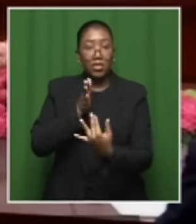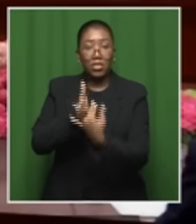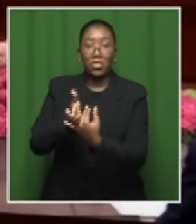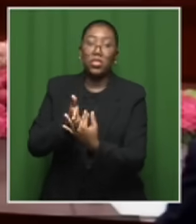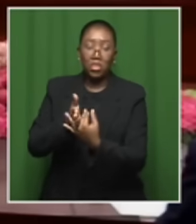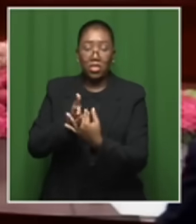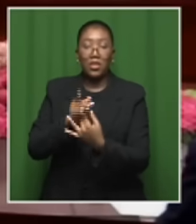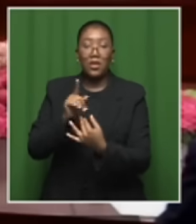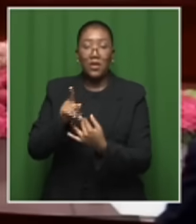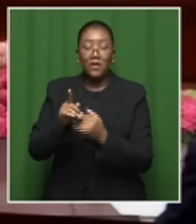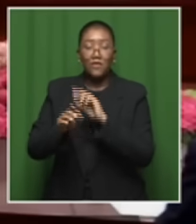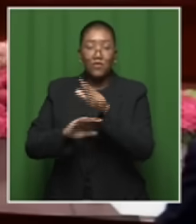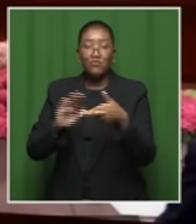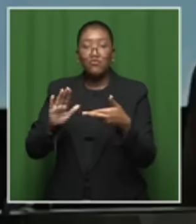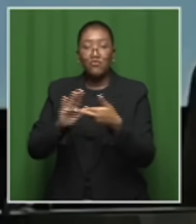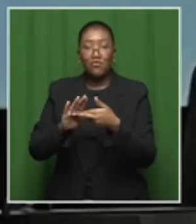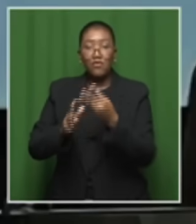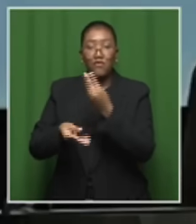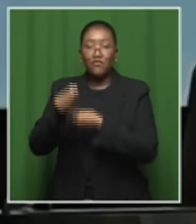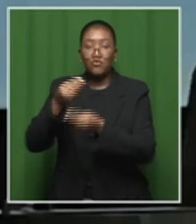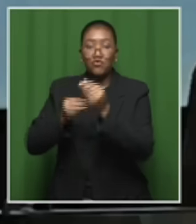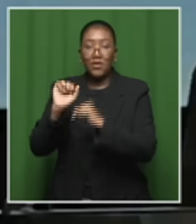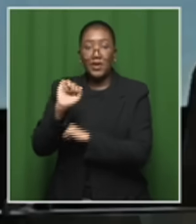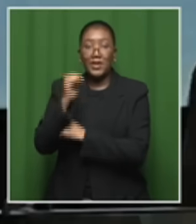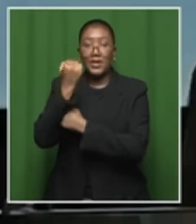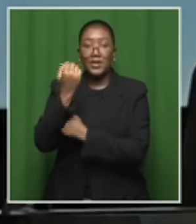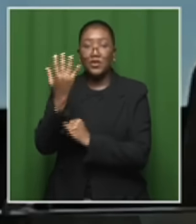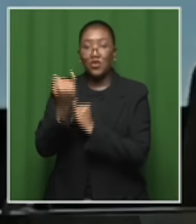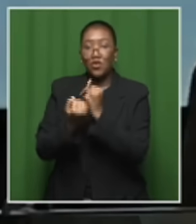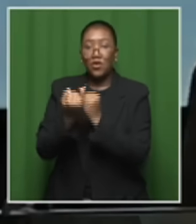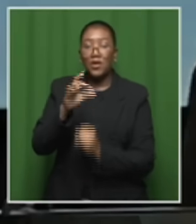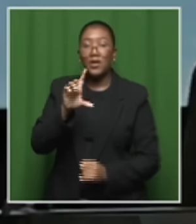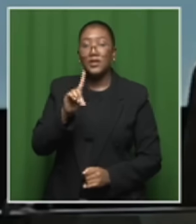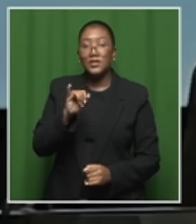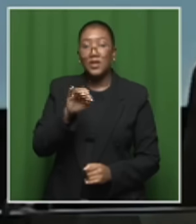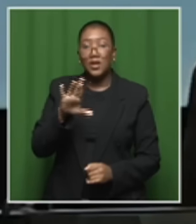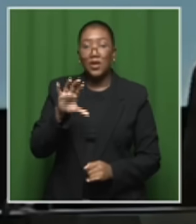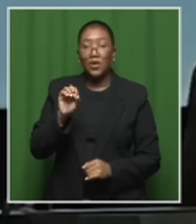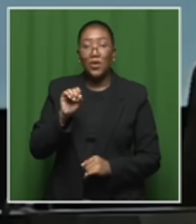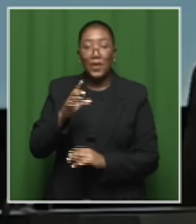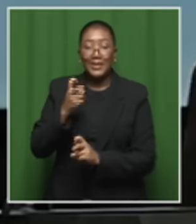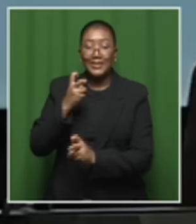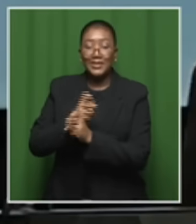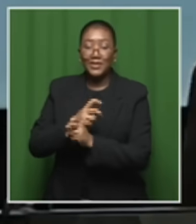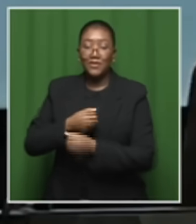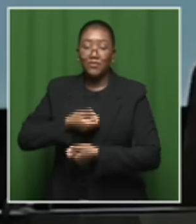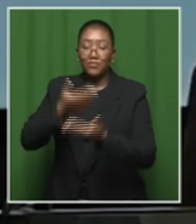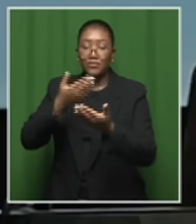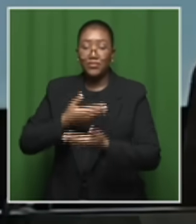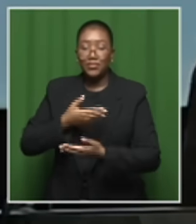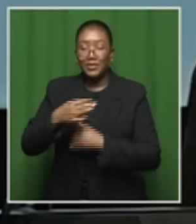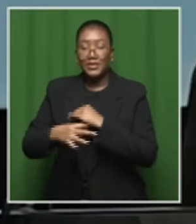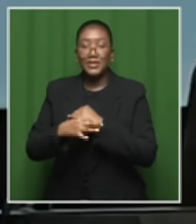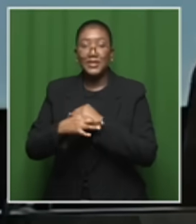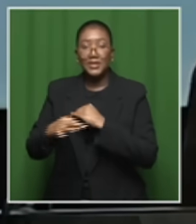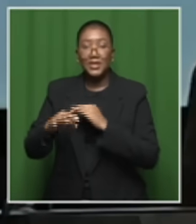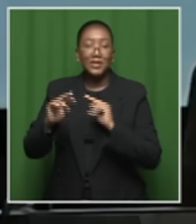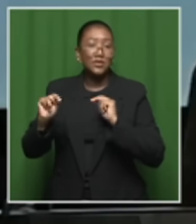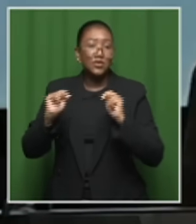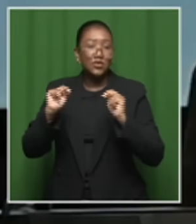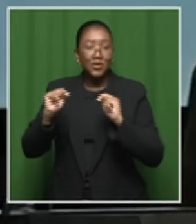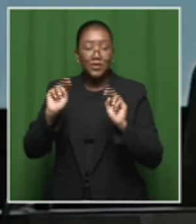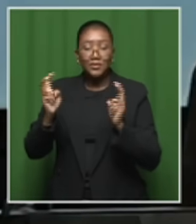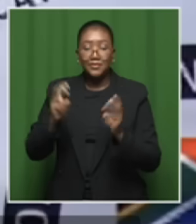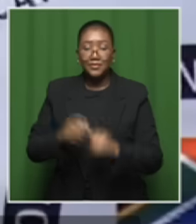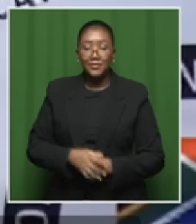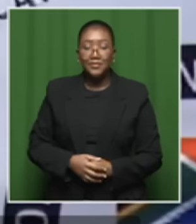trade, industry and competition and DIRCO in the difficult but constructive trade negotiations with the U.S. It adds that the